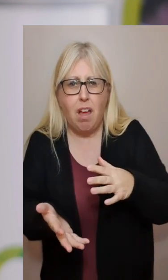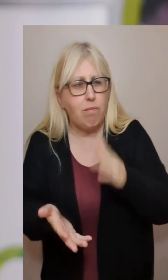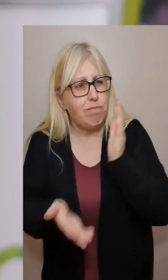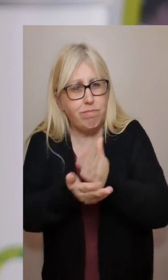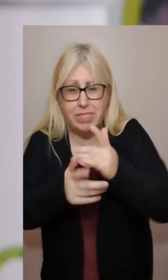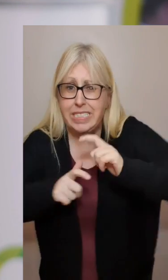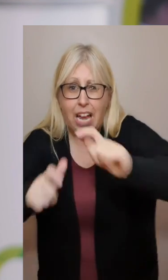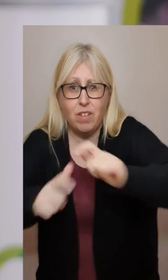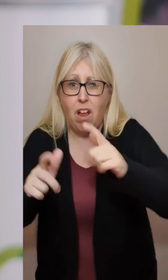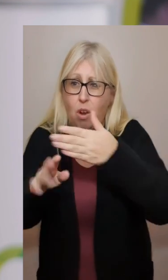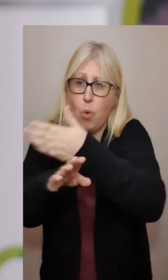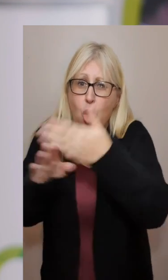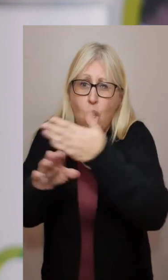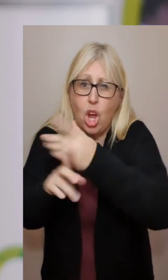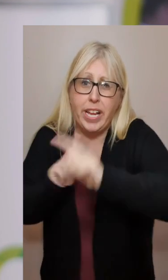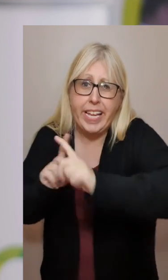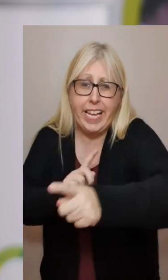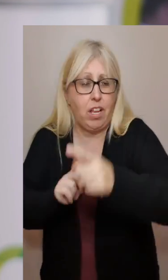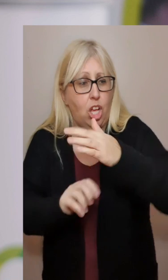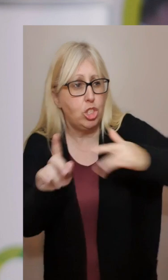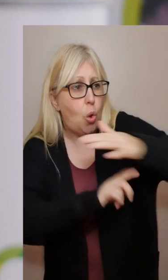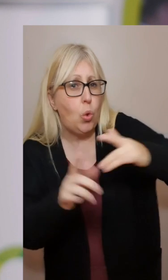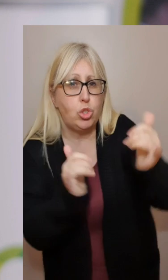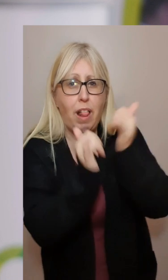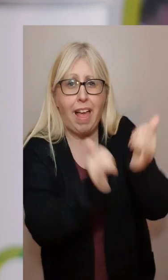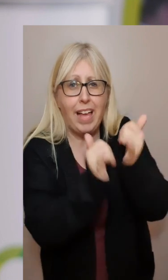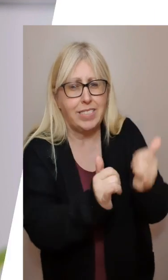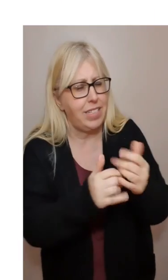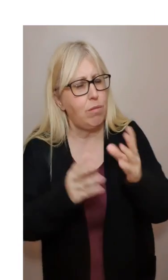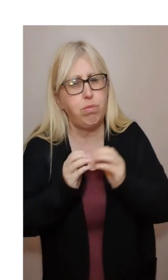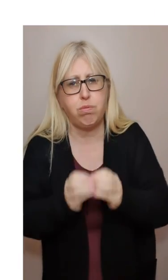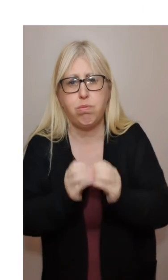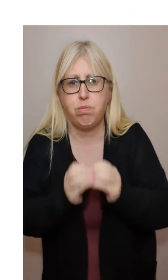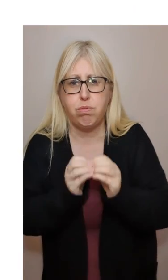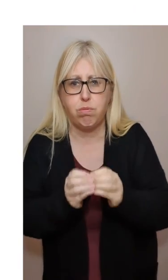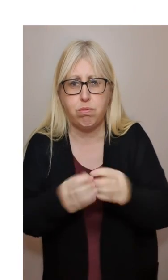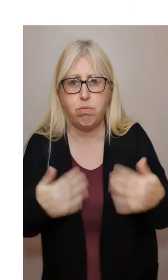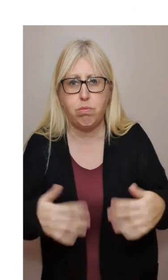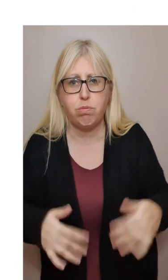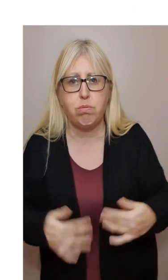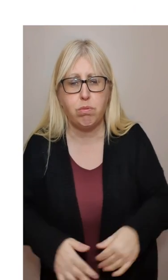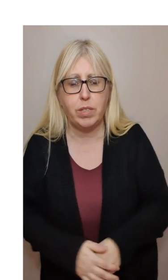work, for example, being able to socialise is very valuable.